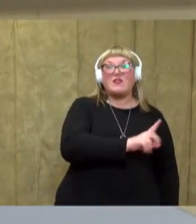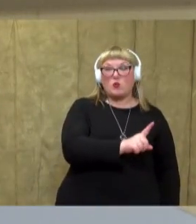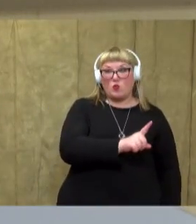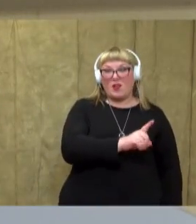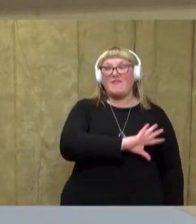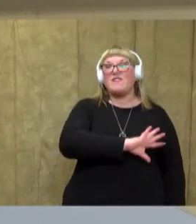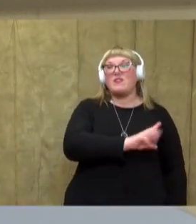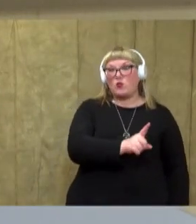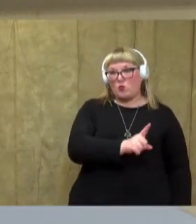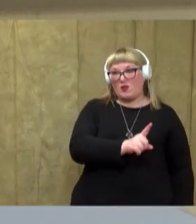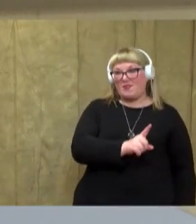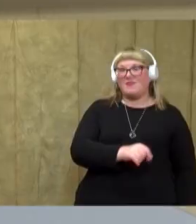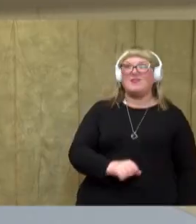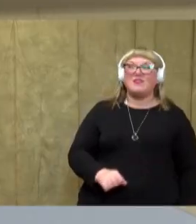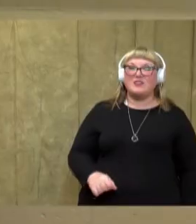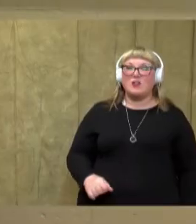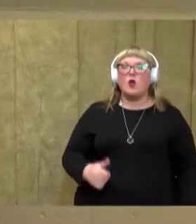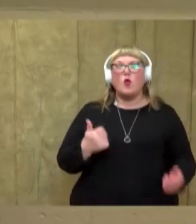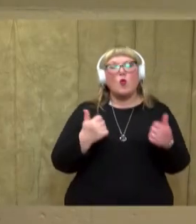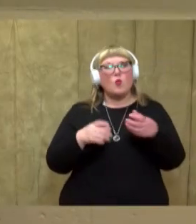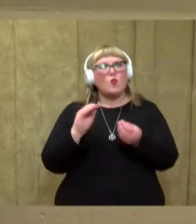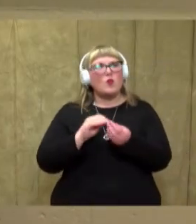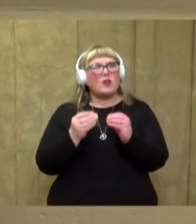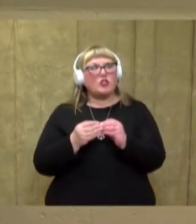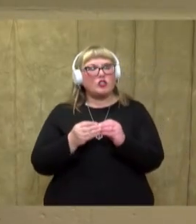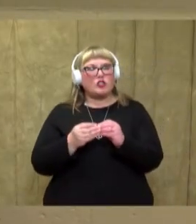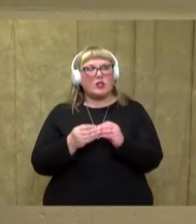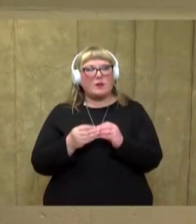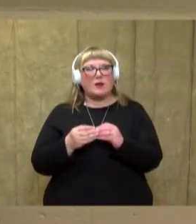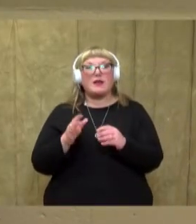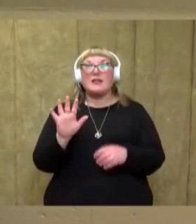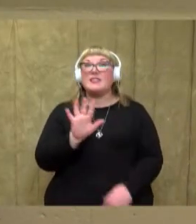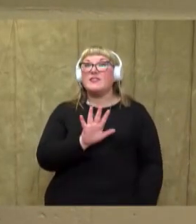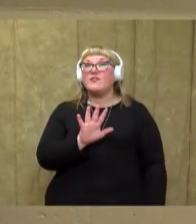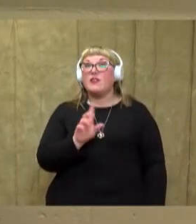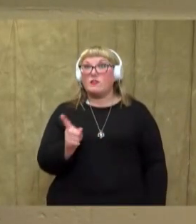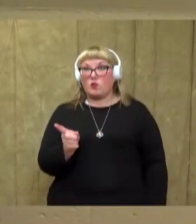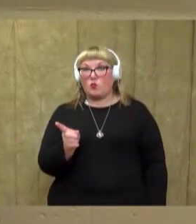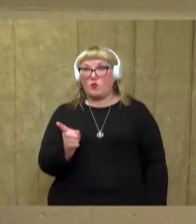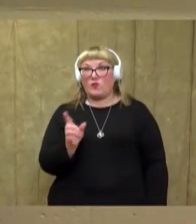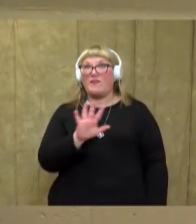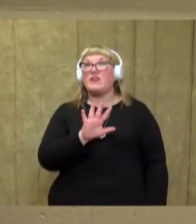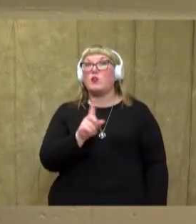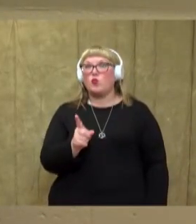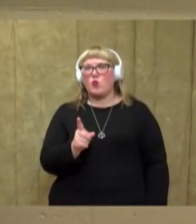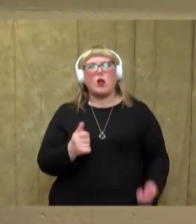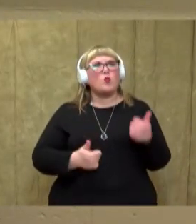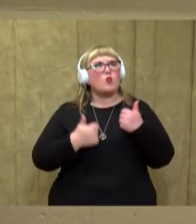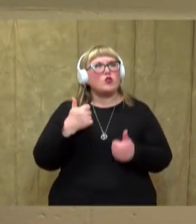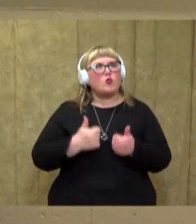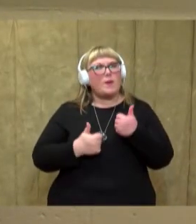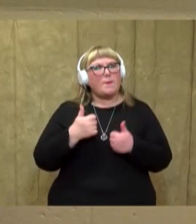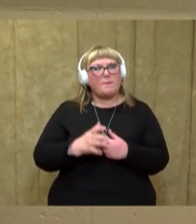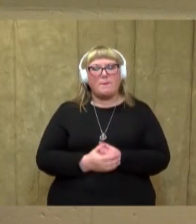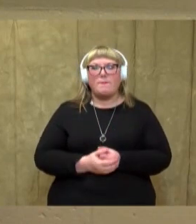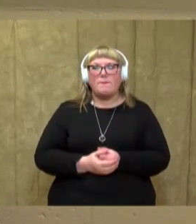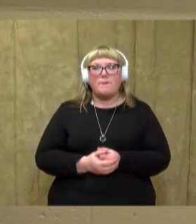51. Awesome. Which number of these numbers do you think is 51?